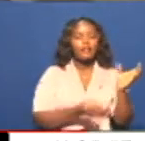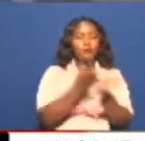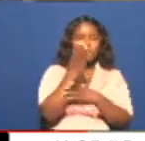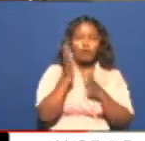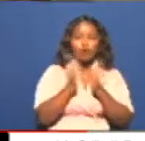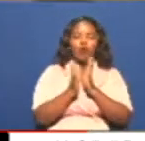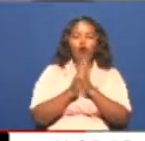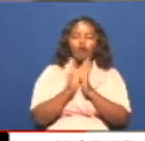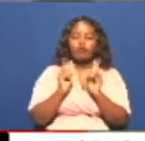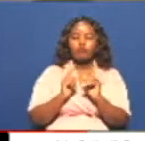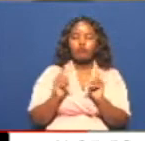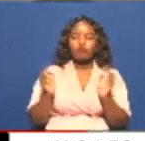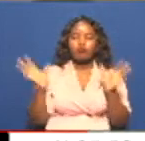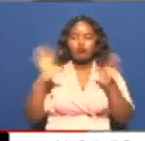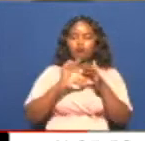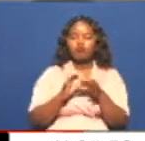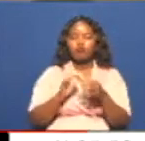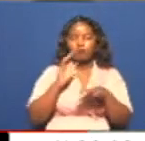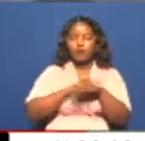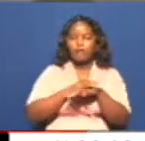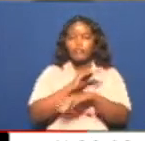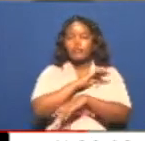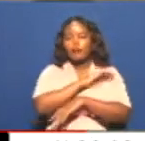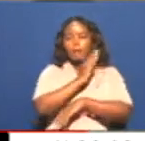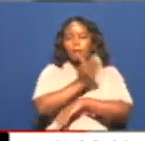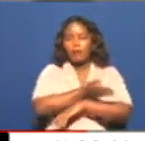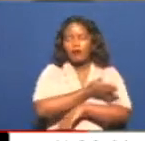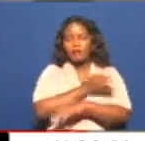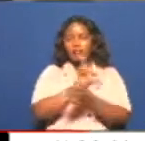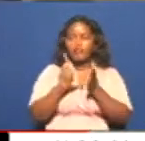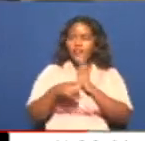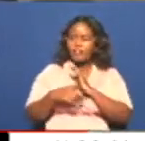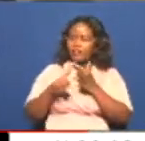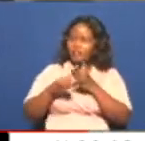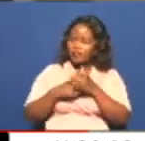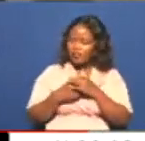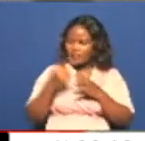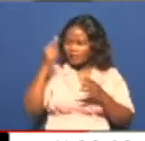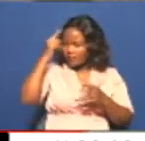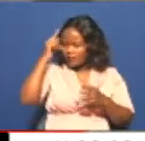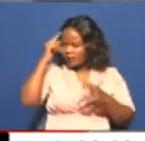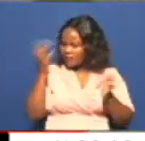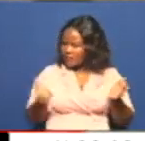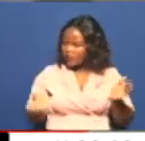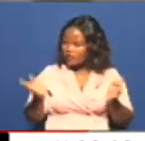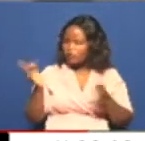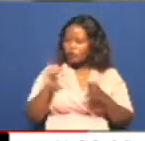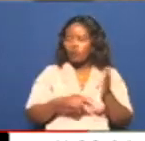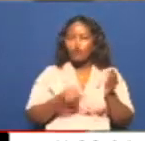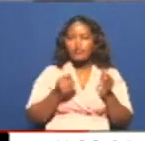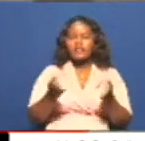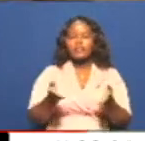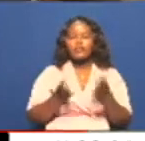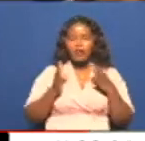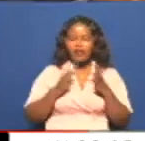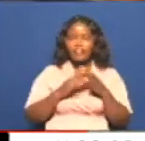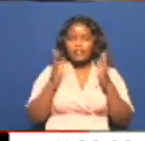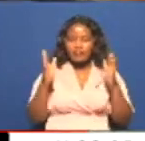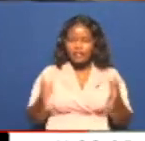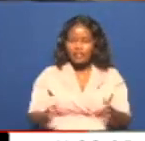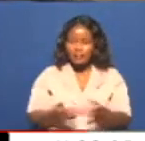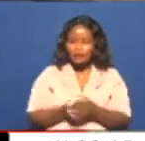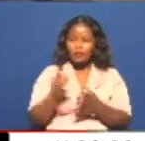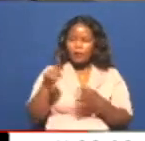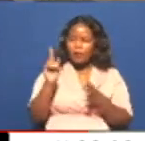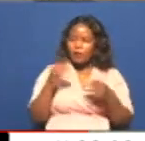power. So when they get into power, then they now start figuring out what is required of me as a leader. I have been elected as the MP for